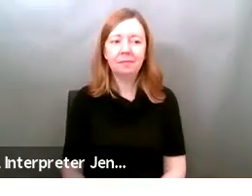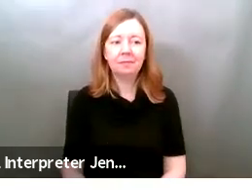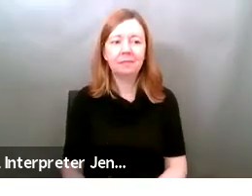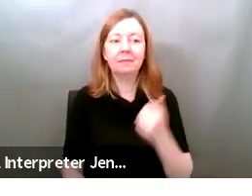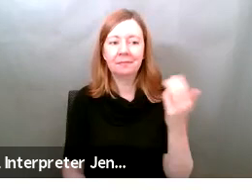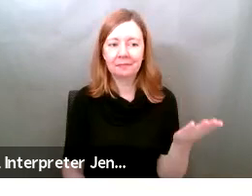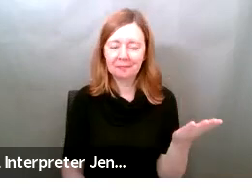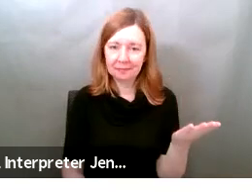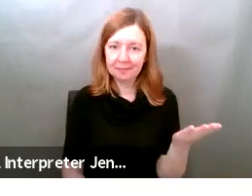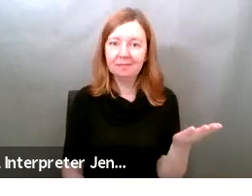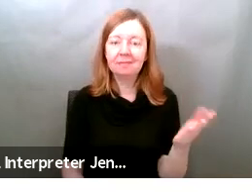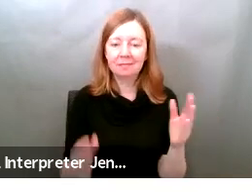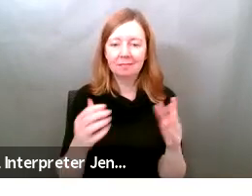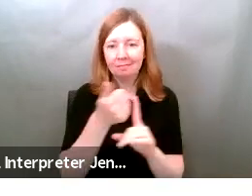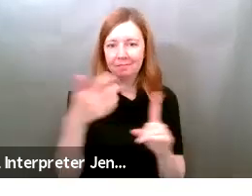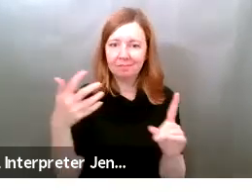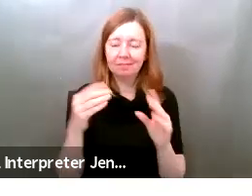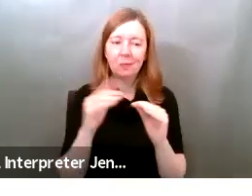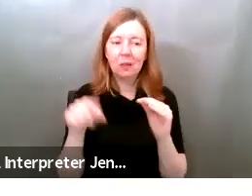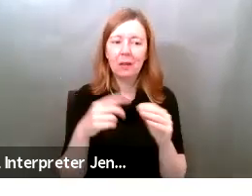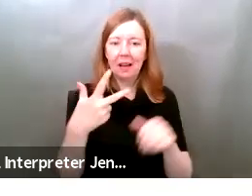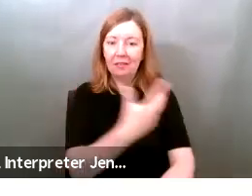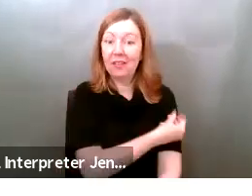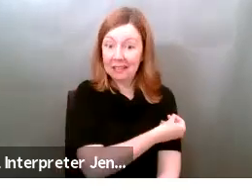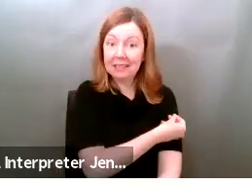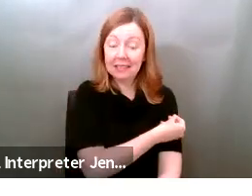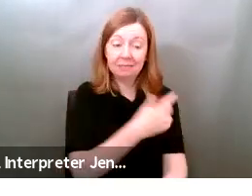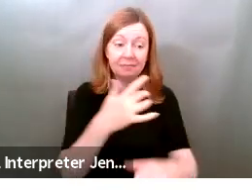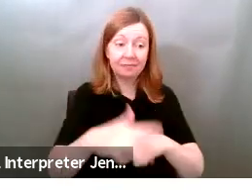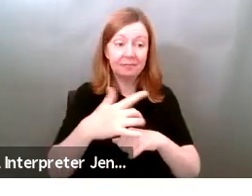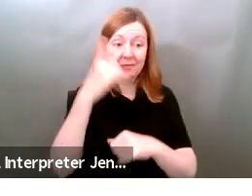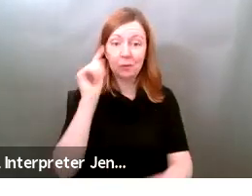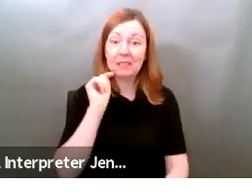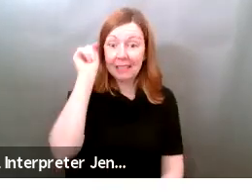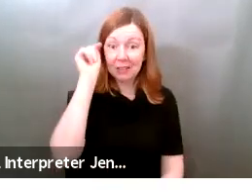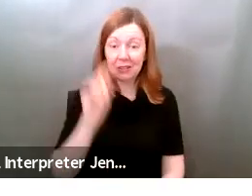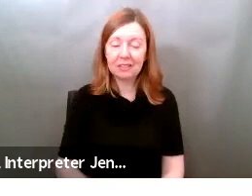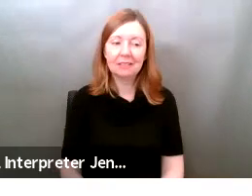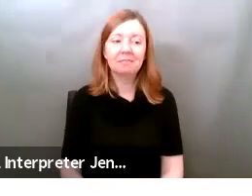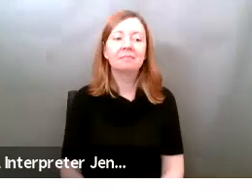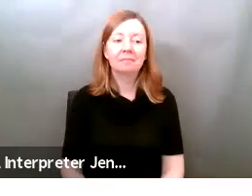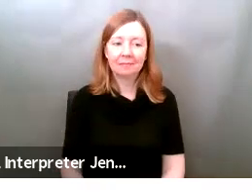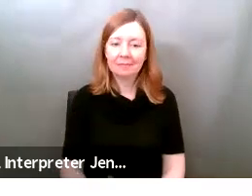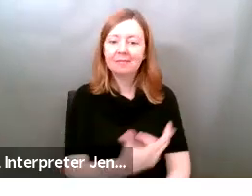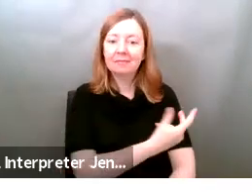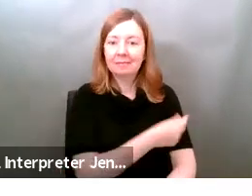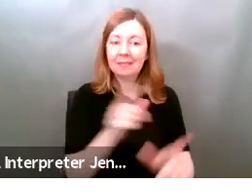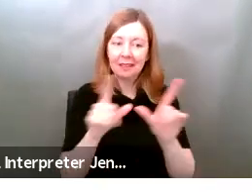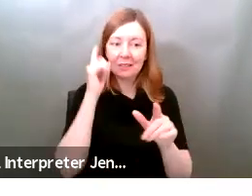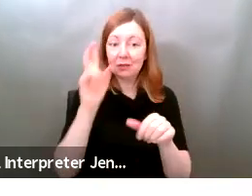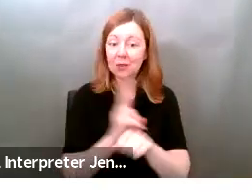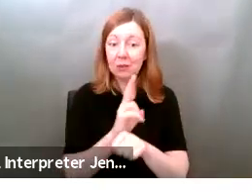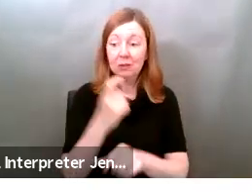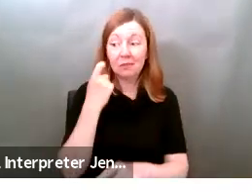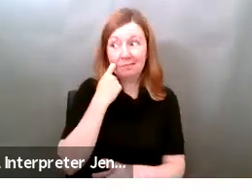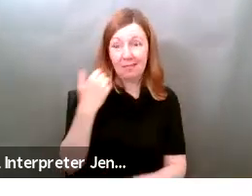So let's talk a little bit more specifically about the vaccine that's available for teenagers. This is the vaccine that was licensed for use just last